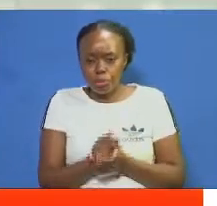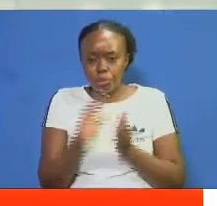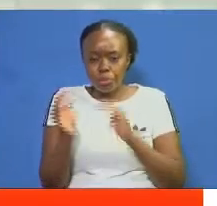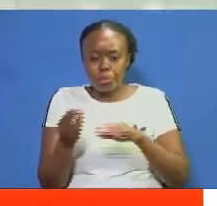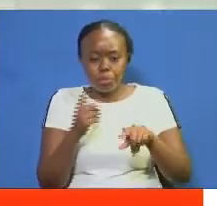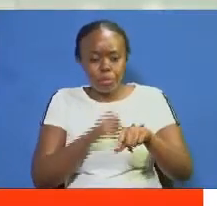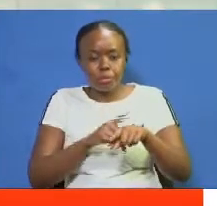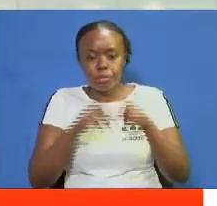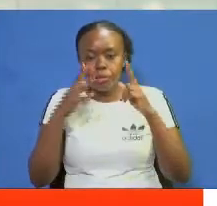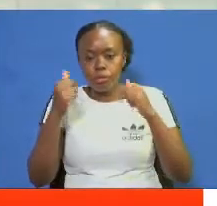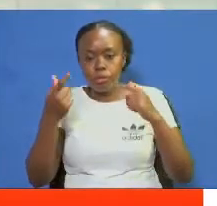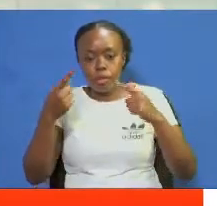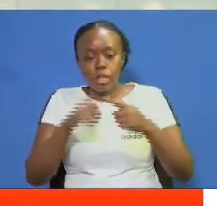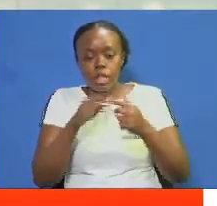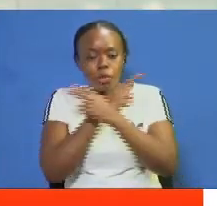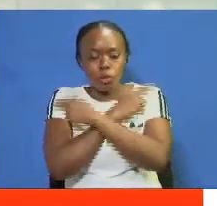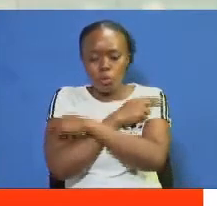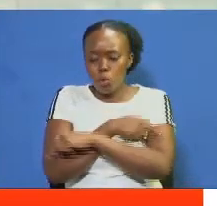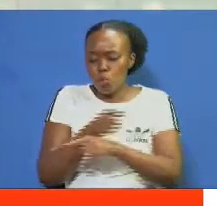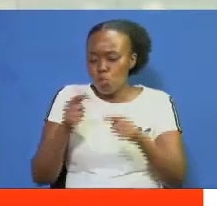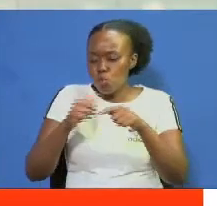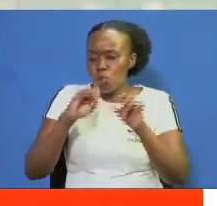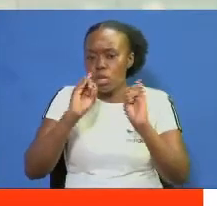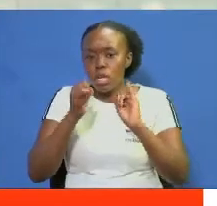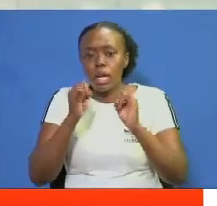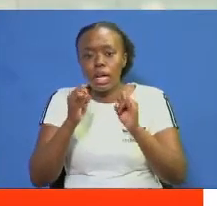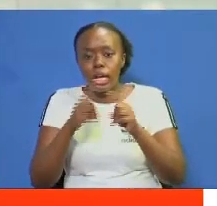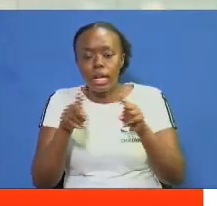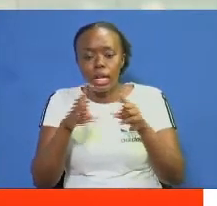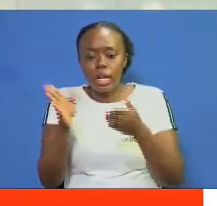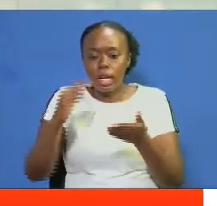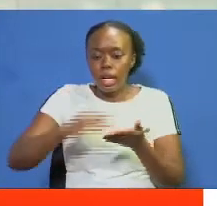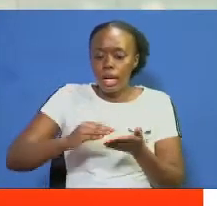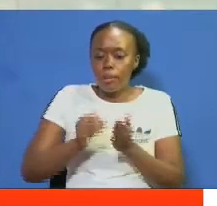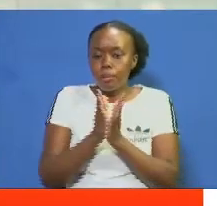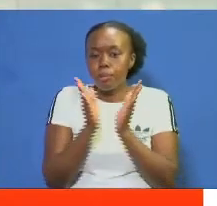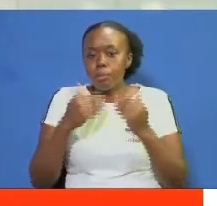Time to take our first short break right here on KUTV Primetime News. When we come back, we want to look at whether